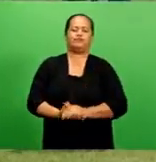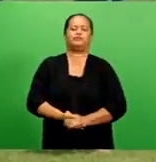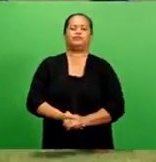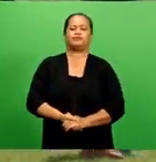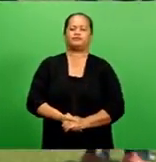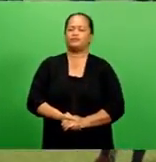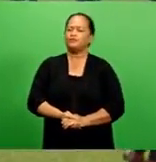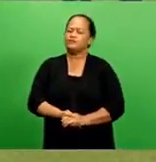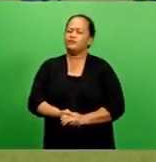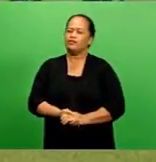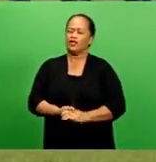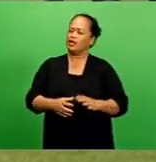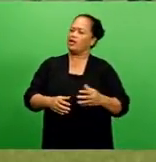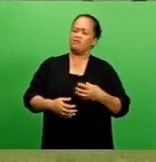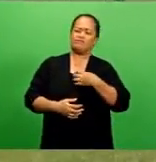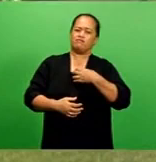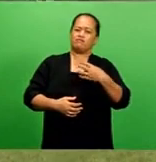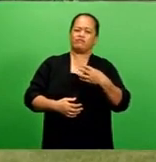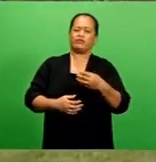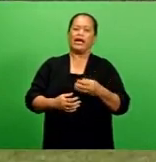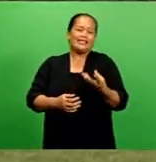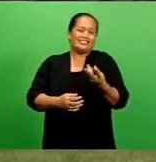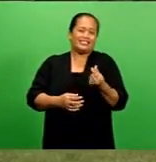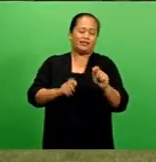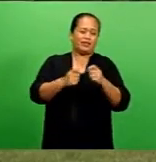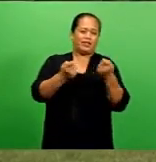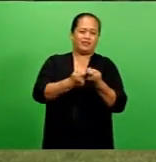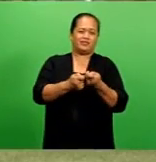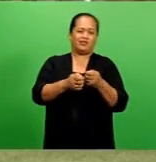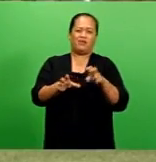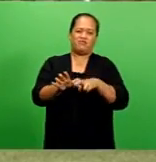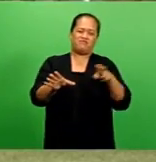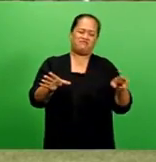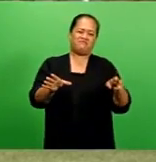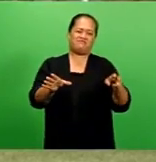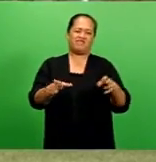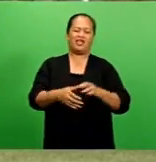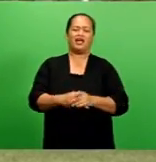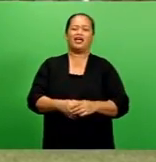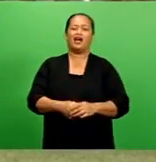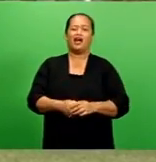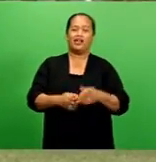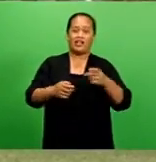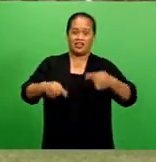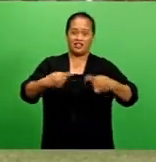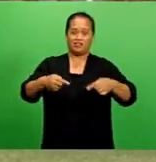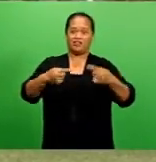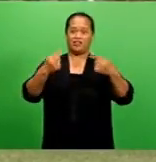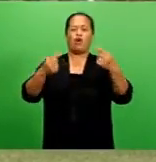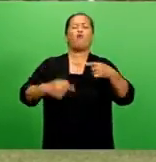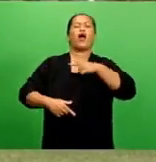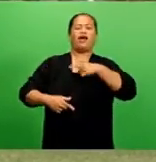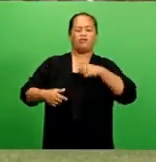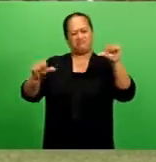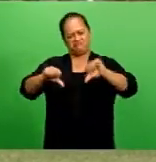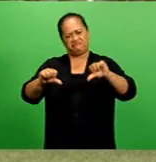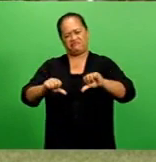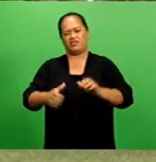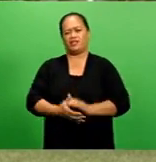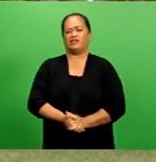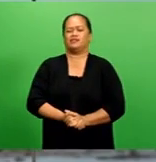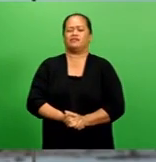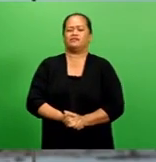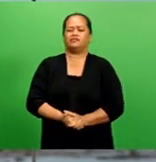of the tournament after losing their second game today. The championship will continue tomorrow. Philip and Ikaso,